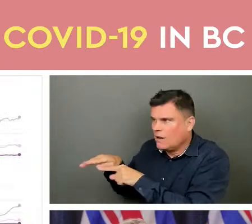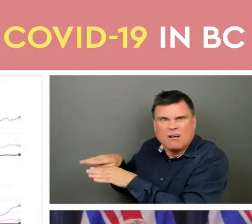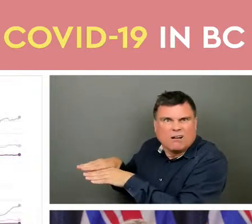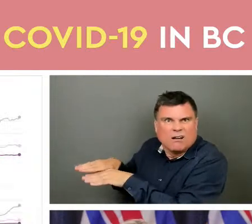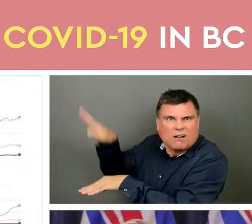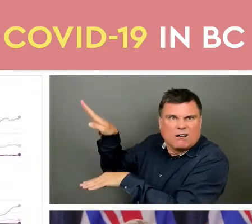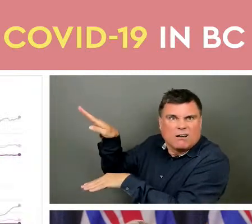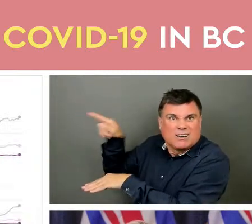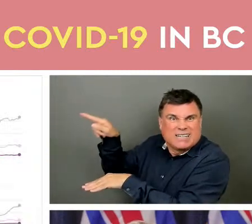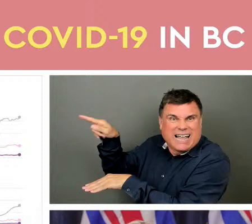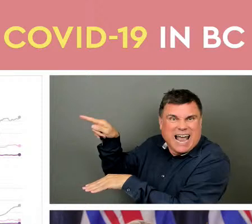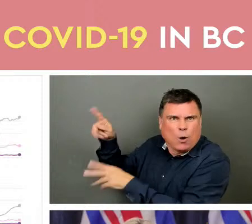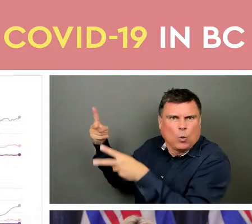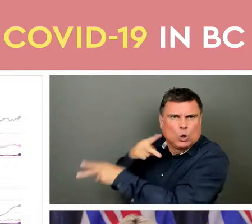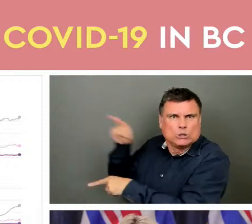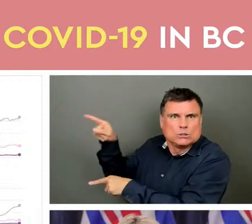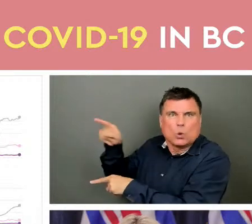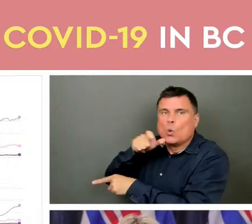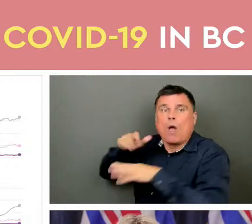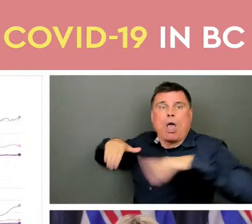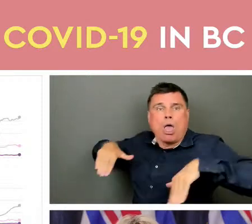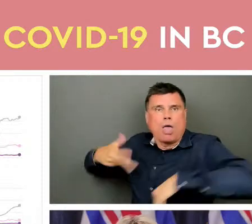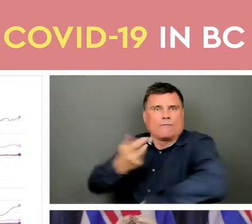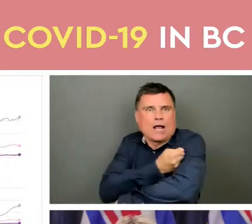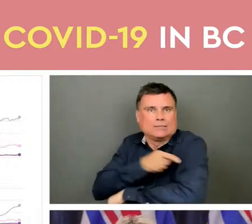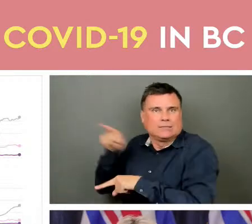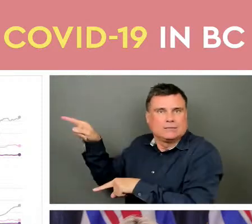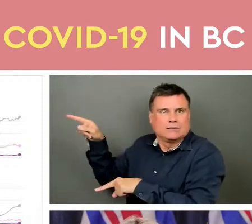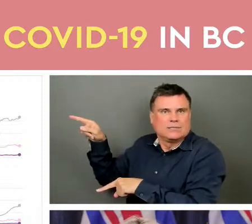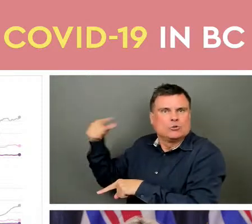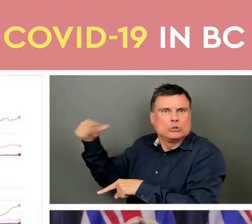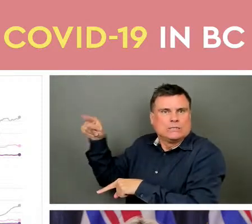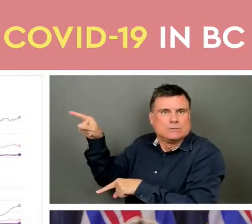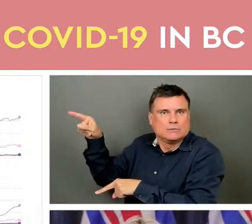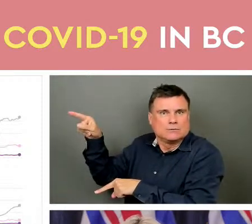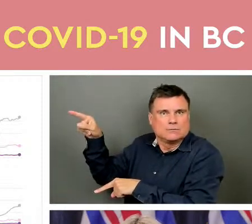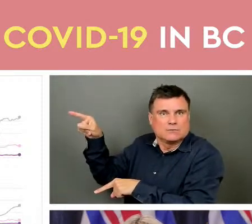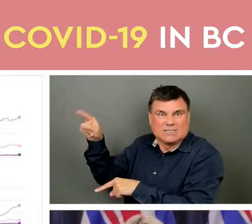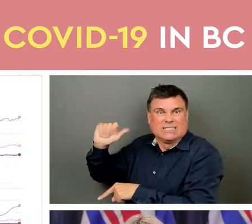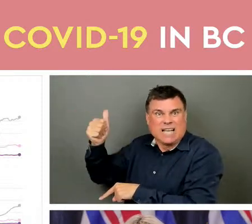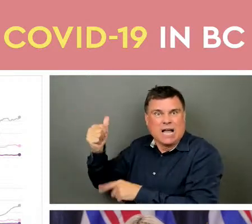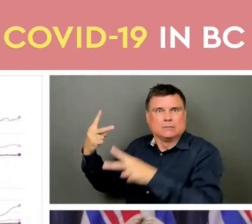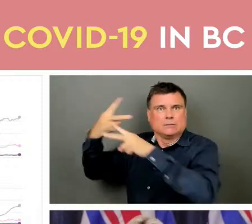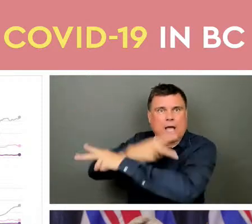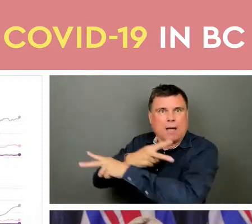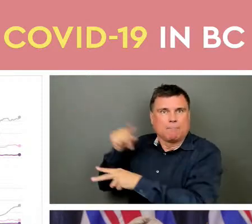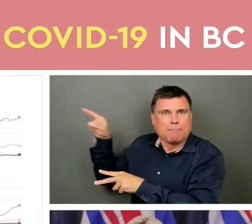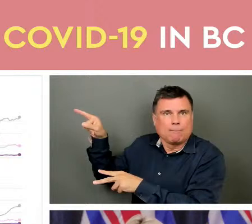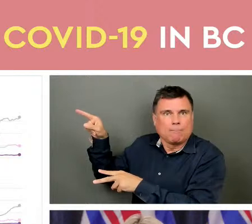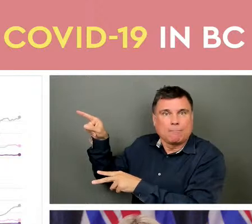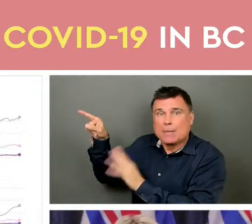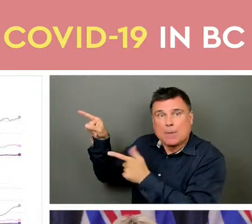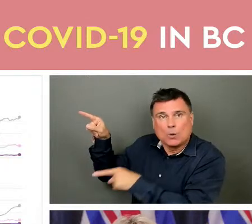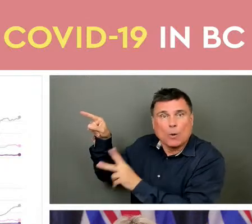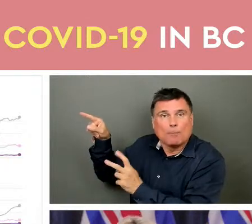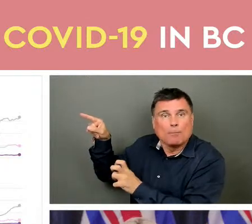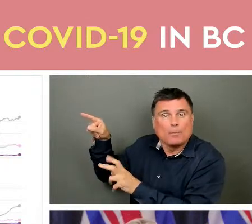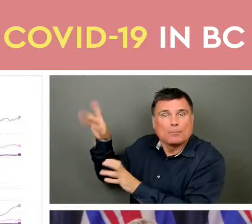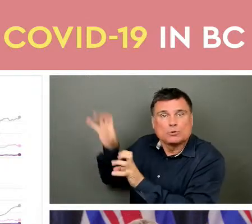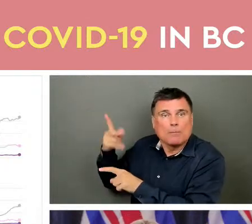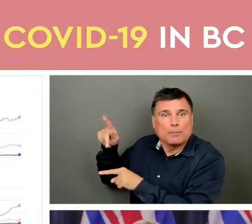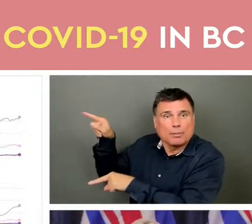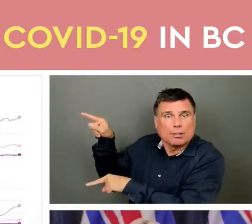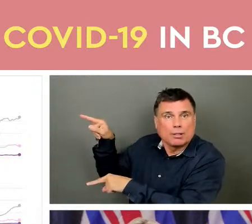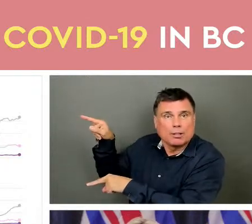across the board. If we look at the same information, so case rates by vaccination status and break it down by